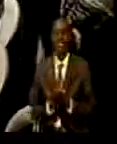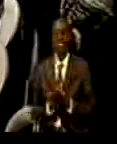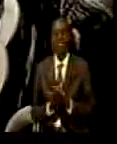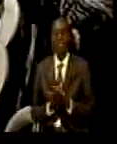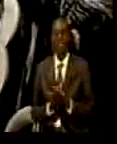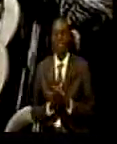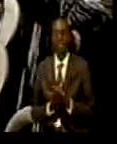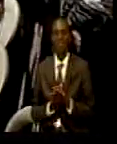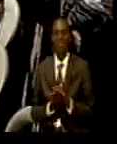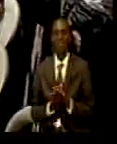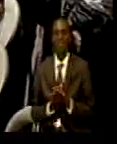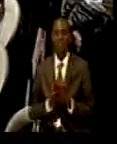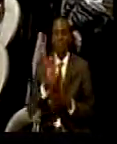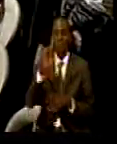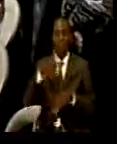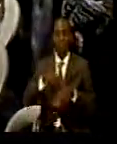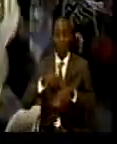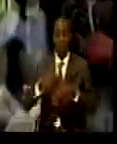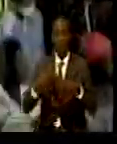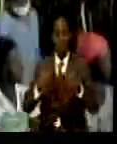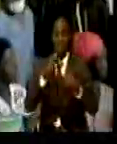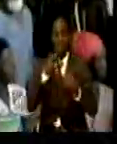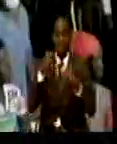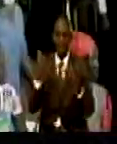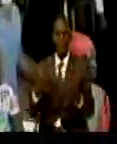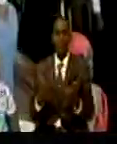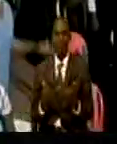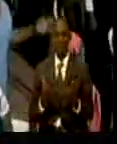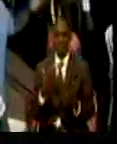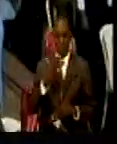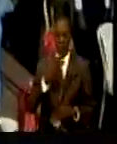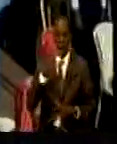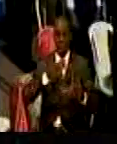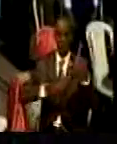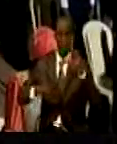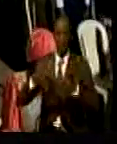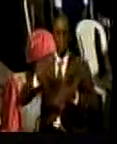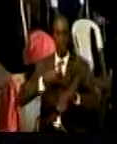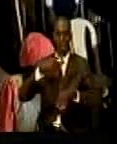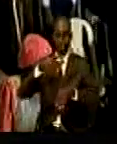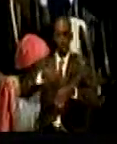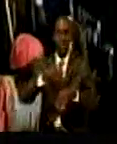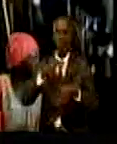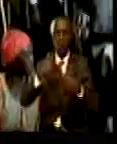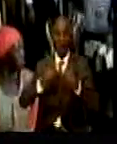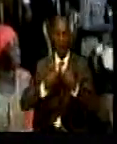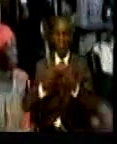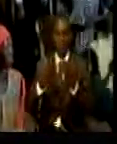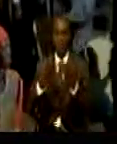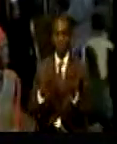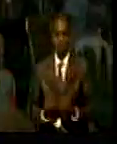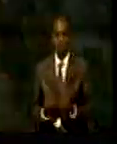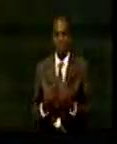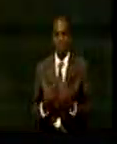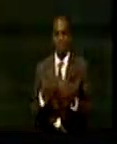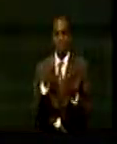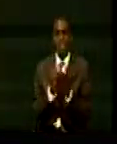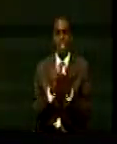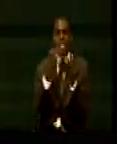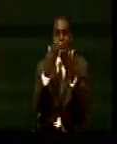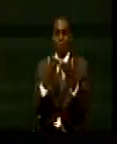Your time has come. My time has come. That solution is coming to you